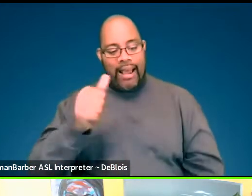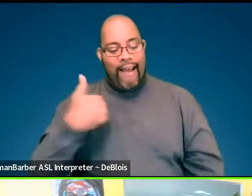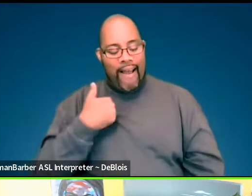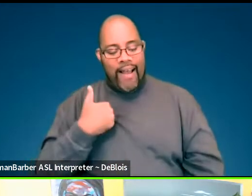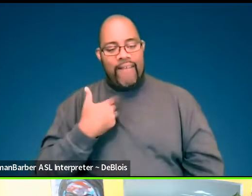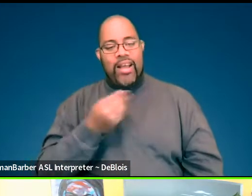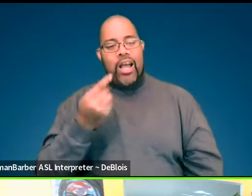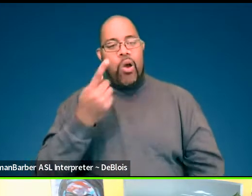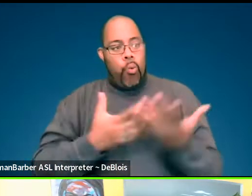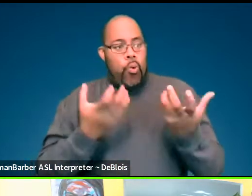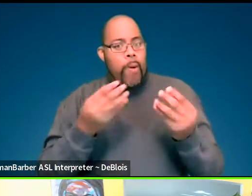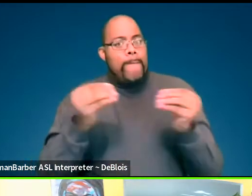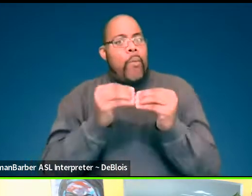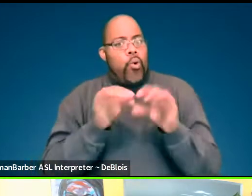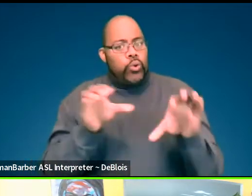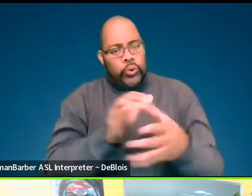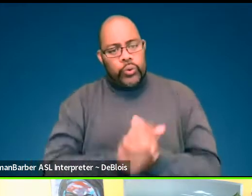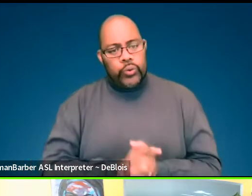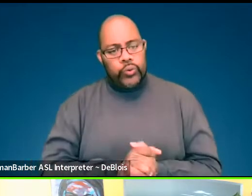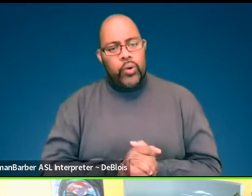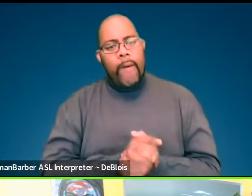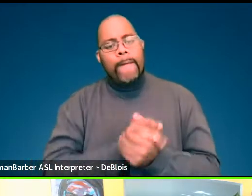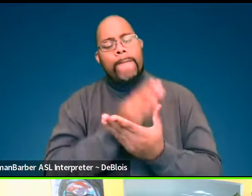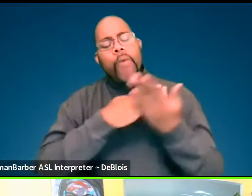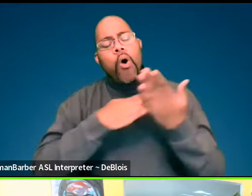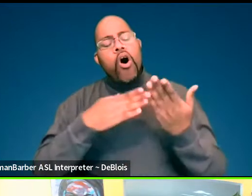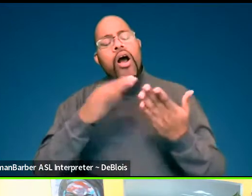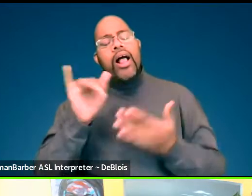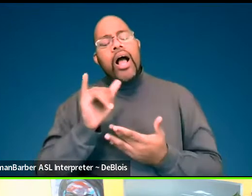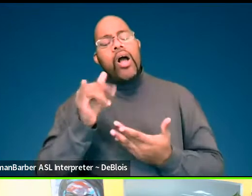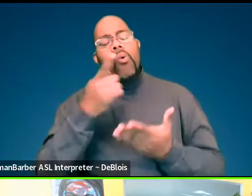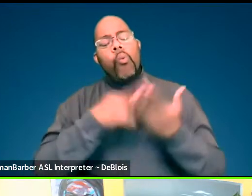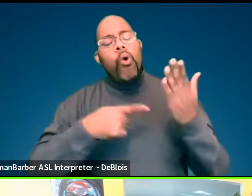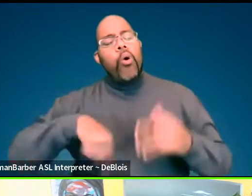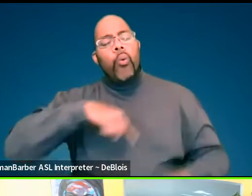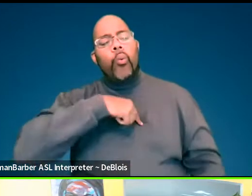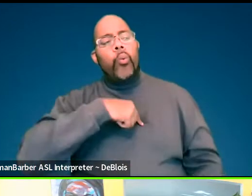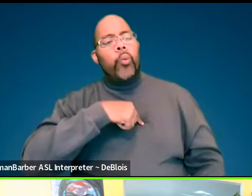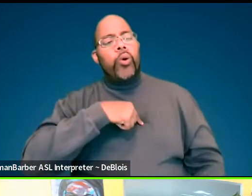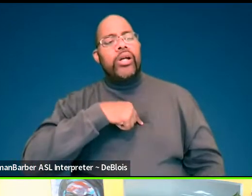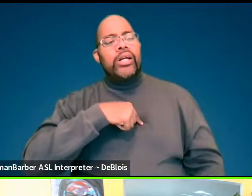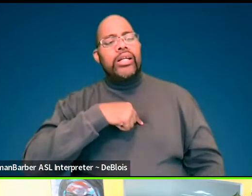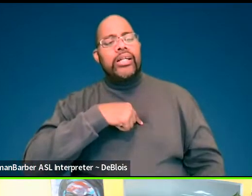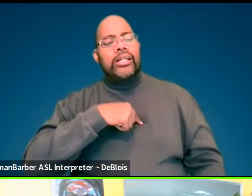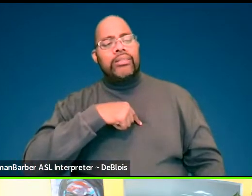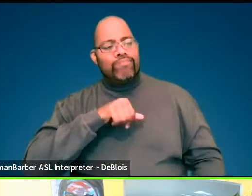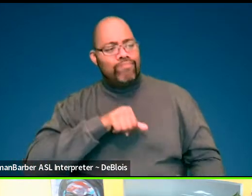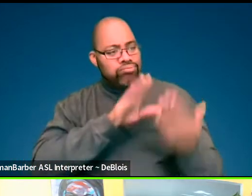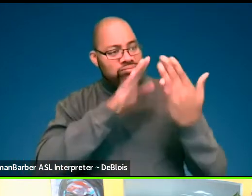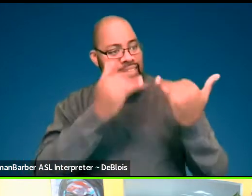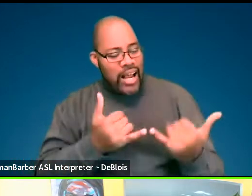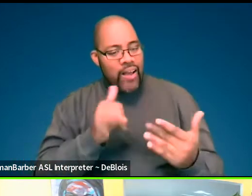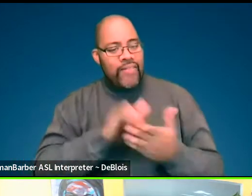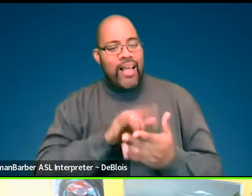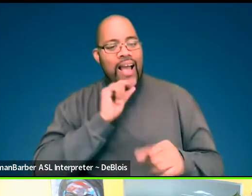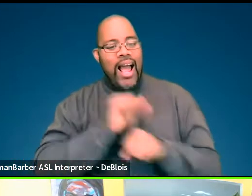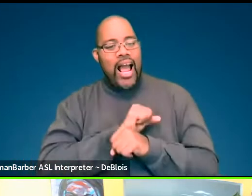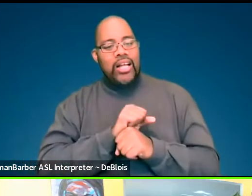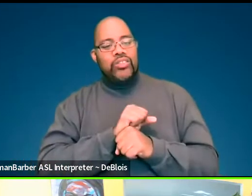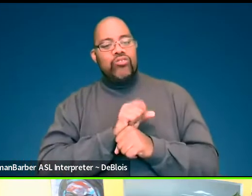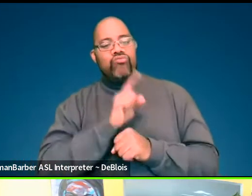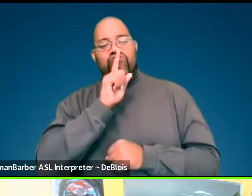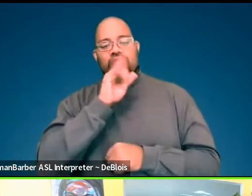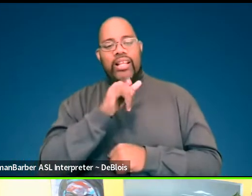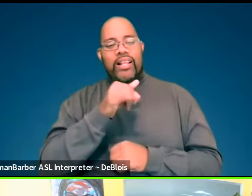want to do more. You know, part of like what we're brushing up against right now is like the actual very